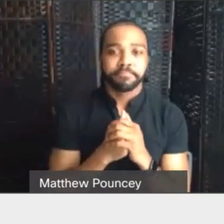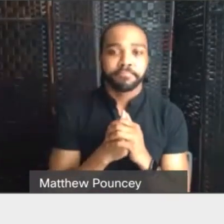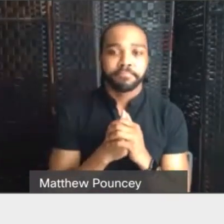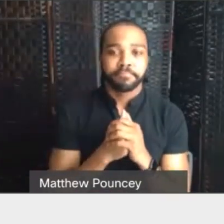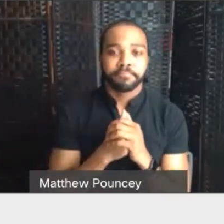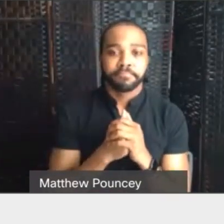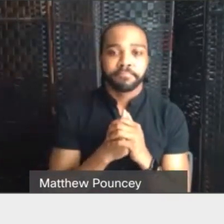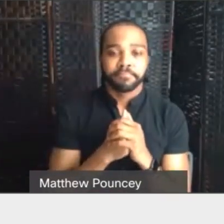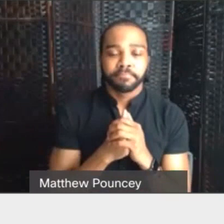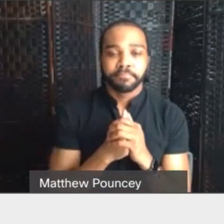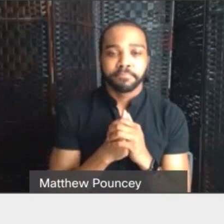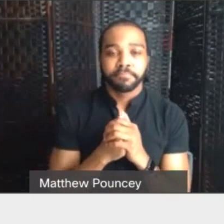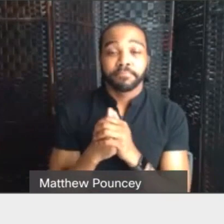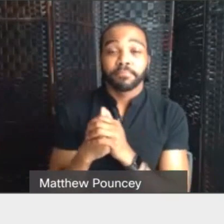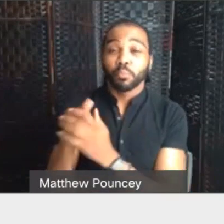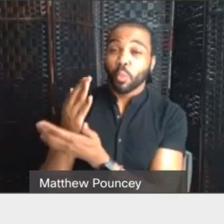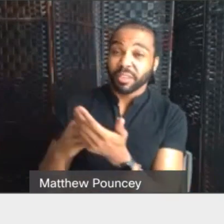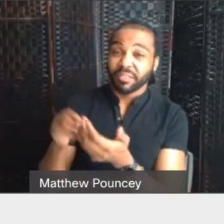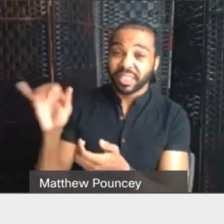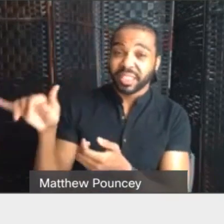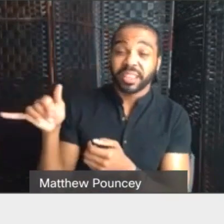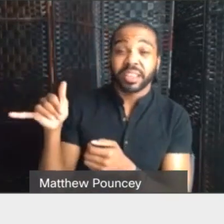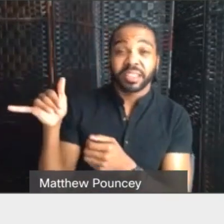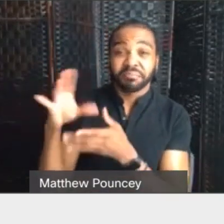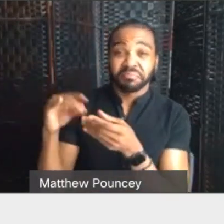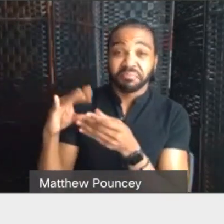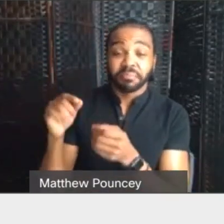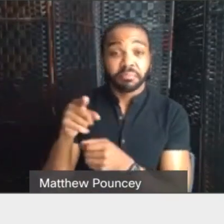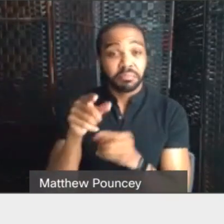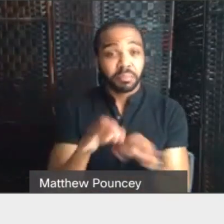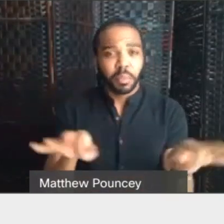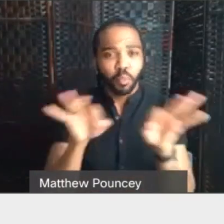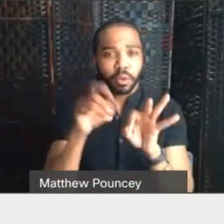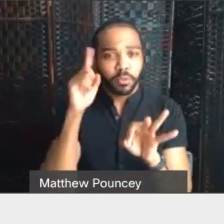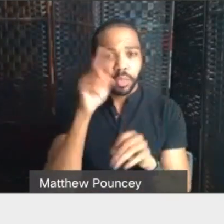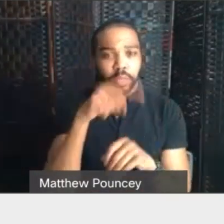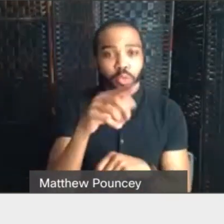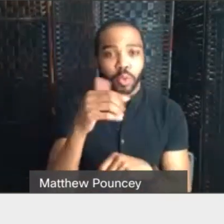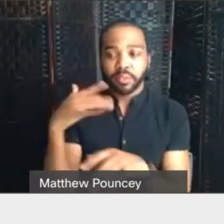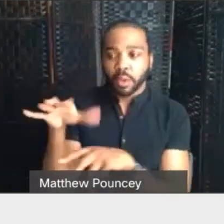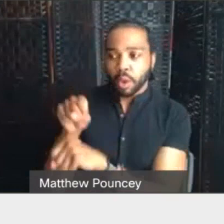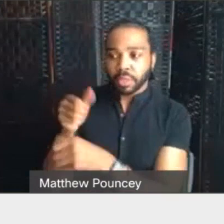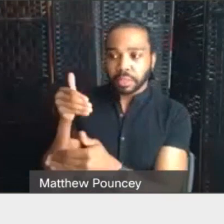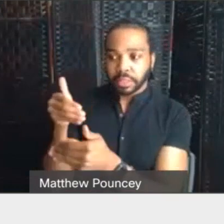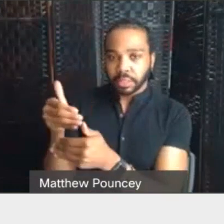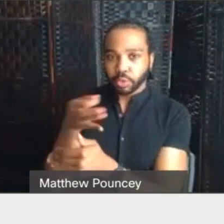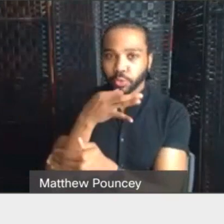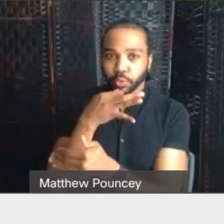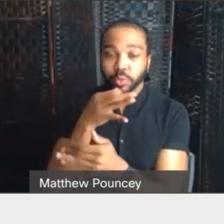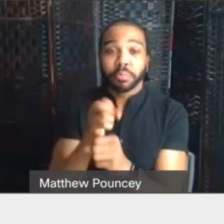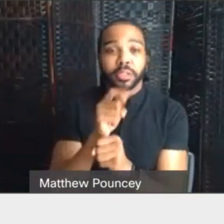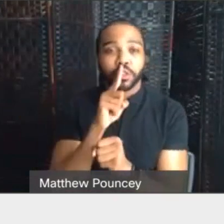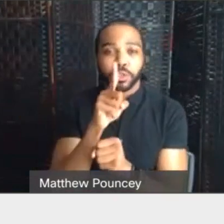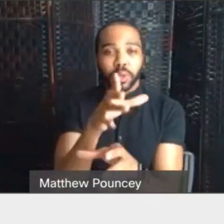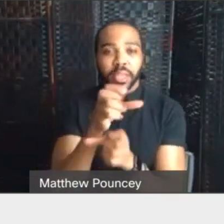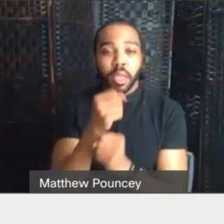Part of what this points to is the importance for people who have appointments coming up in the next 3 weeks to get both doses, to remember that you're